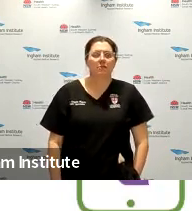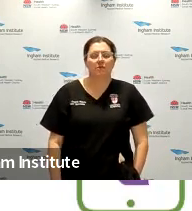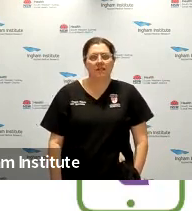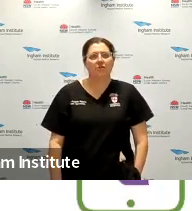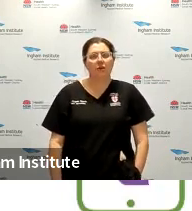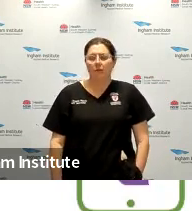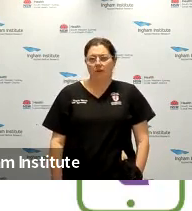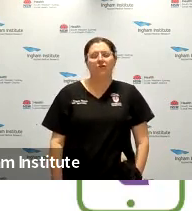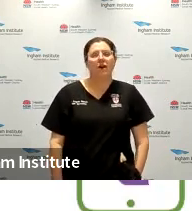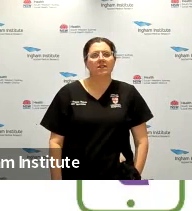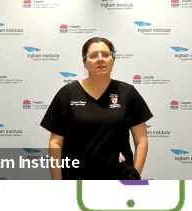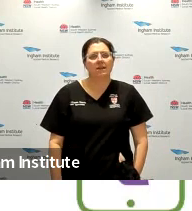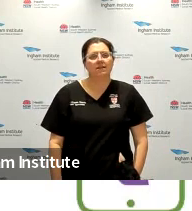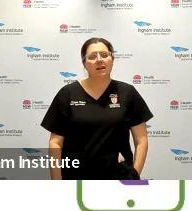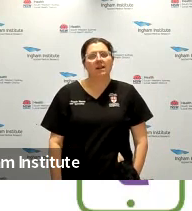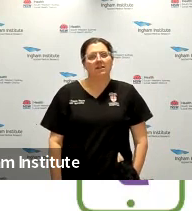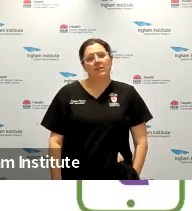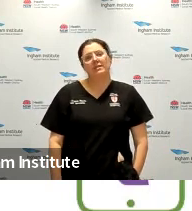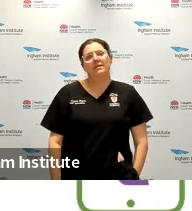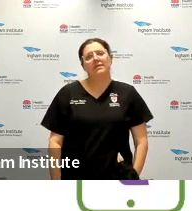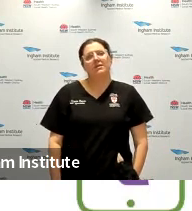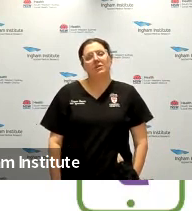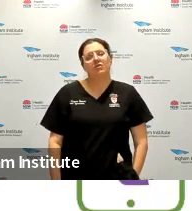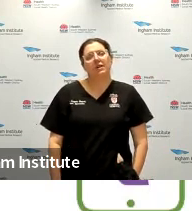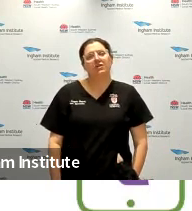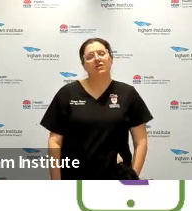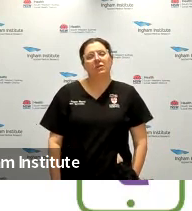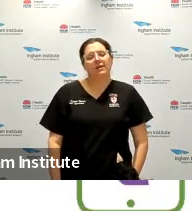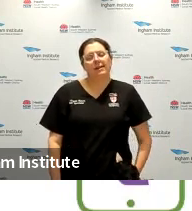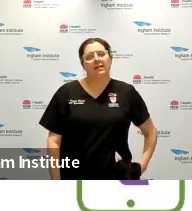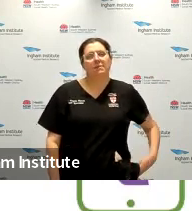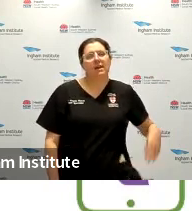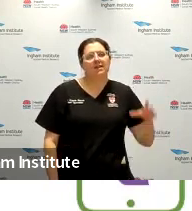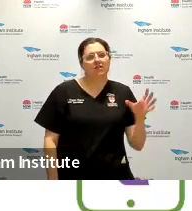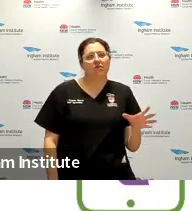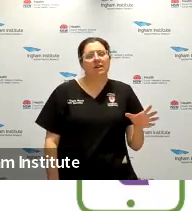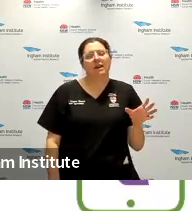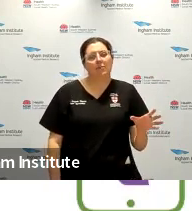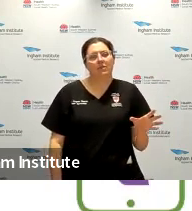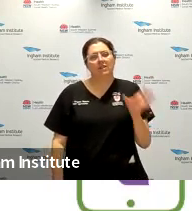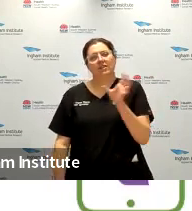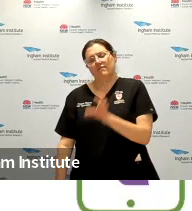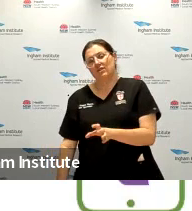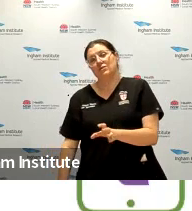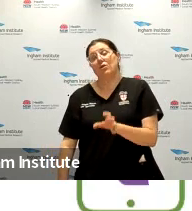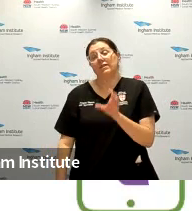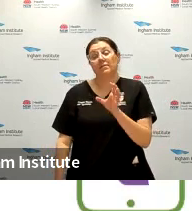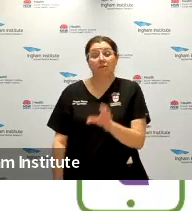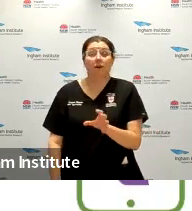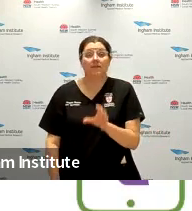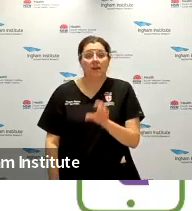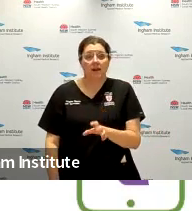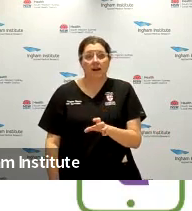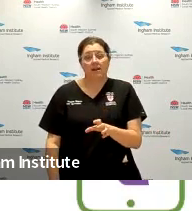you're trying to predict or what you're trying to assess. So in this instance, we're trying to compare the screen at prediction versus what